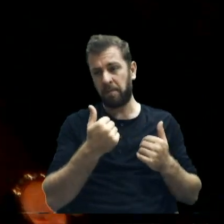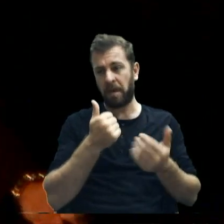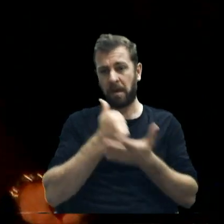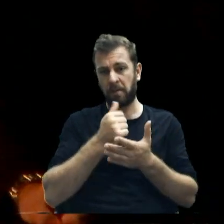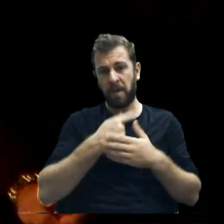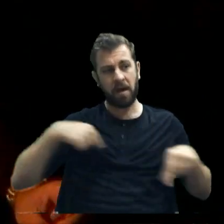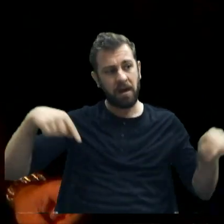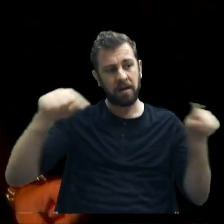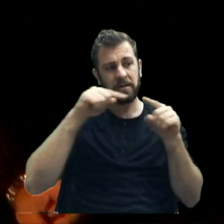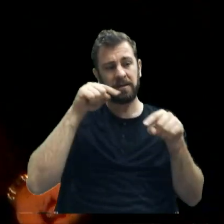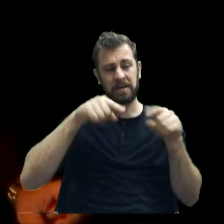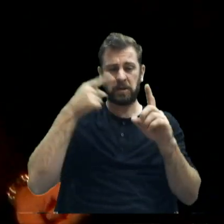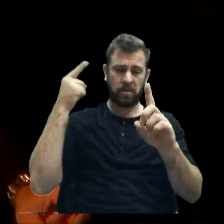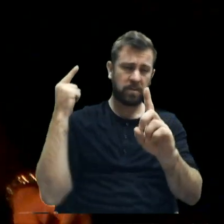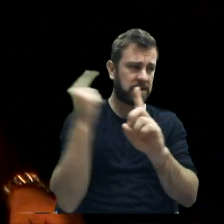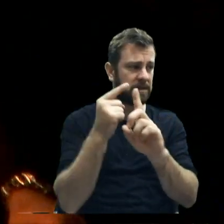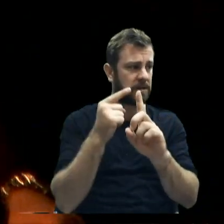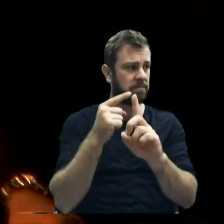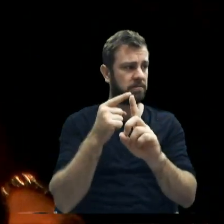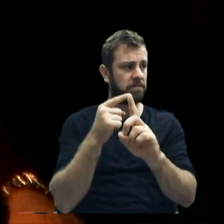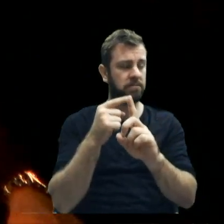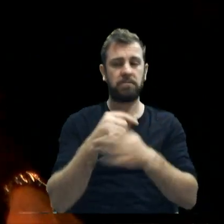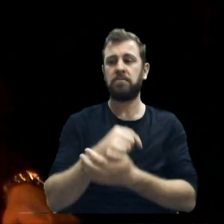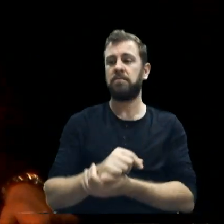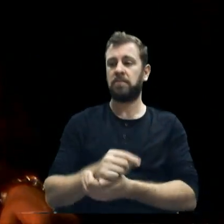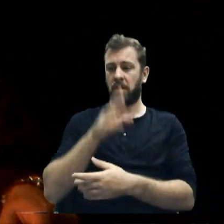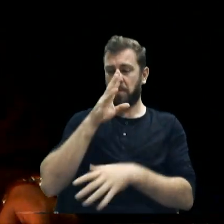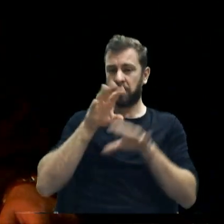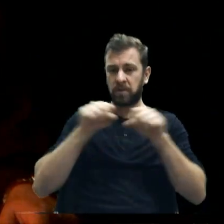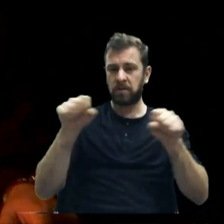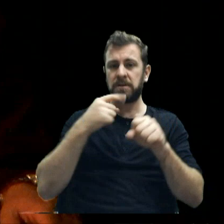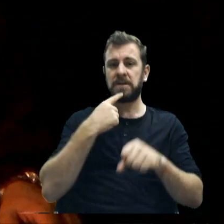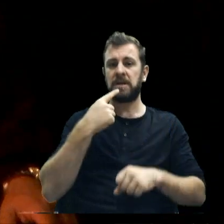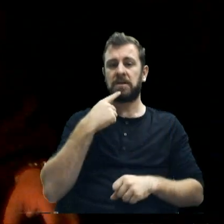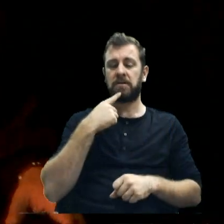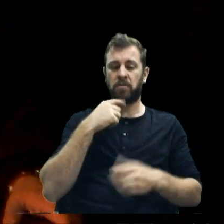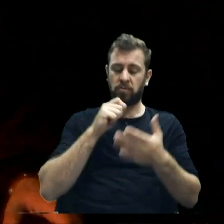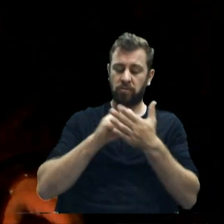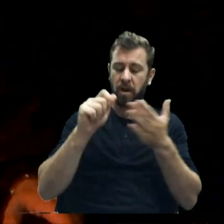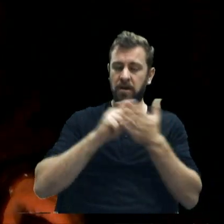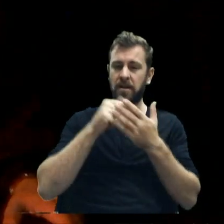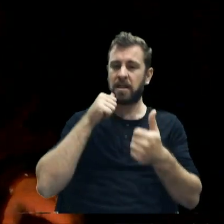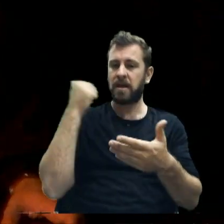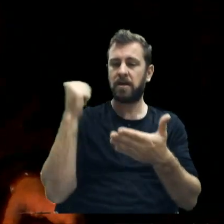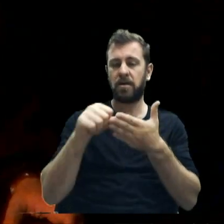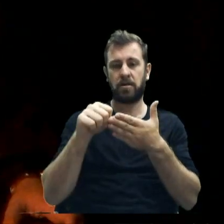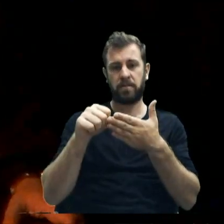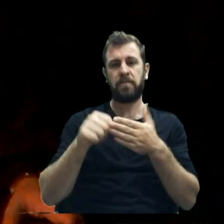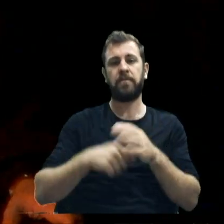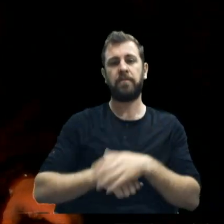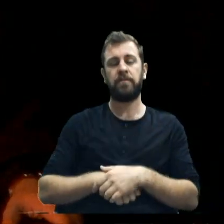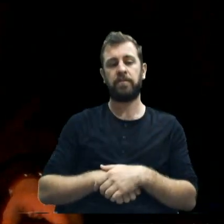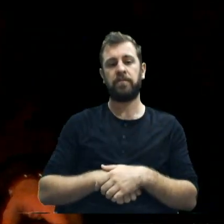this mission? And that's when Imam Hussein writes this letter to Habib.